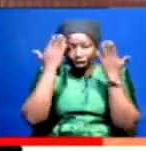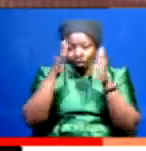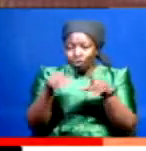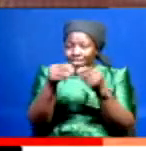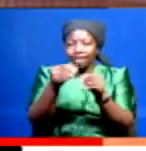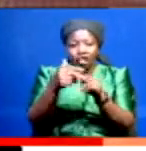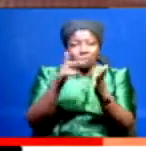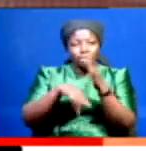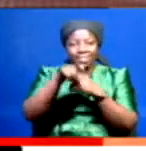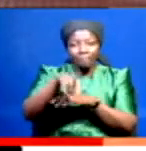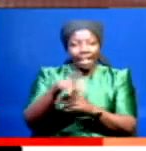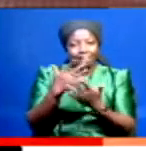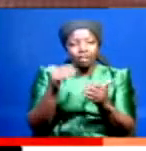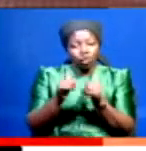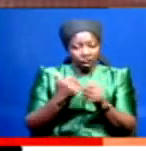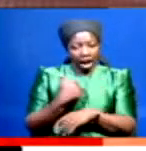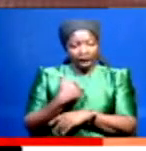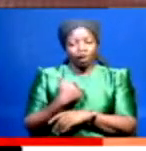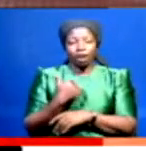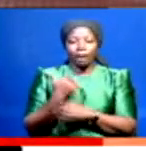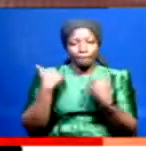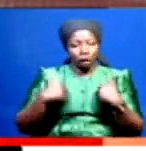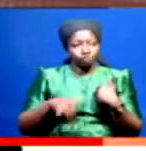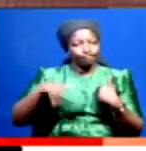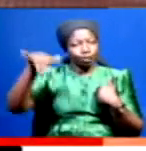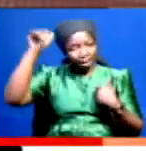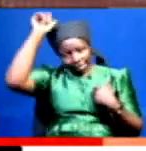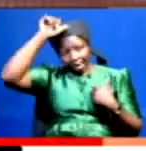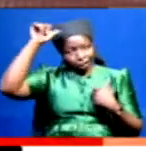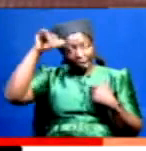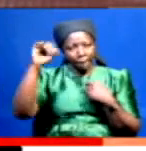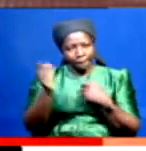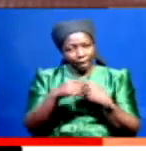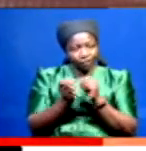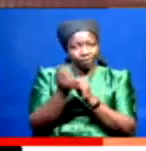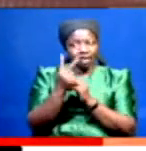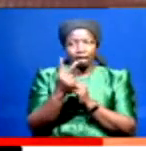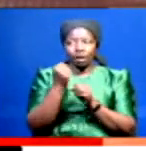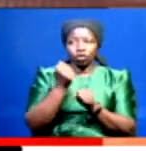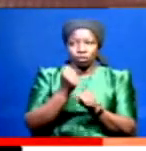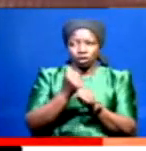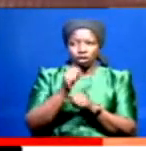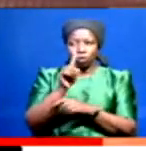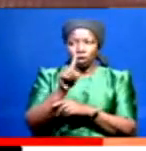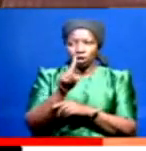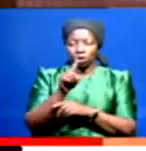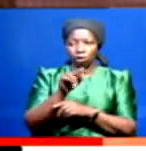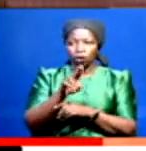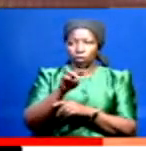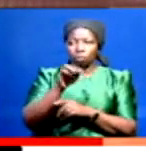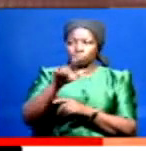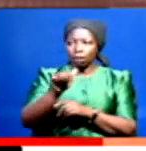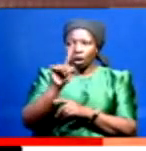cardinal thing we have. I was in Saudi Arabia in December performing Umrah, one of our rites in